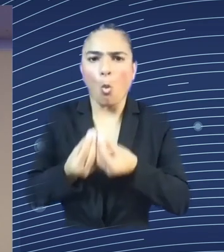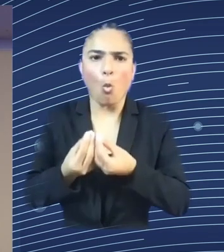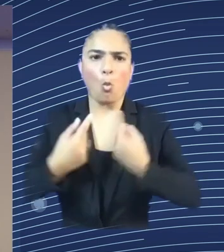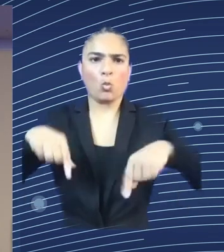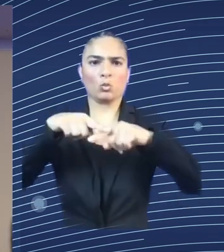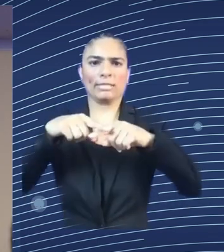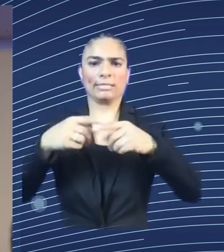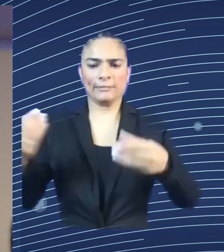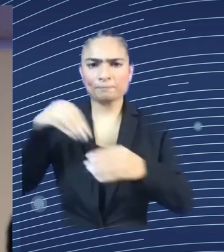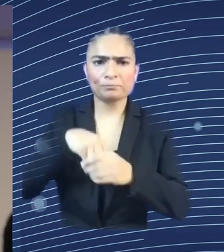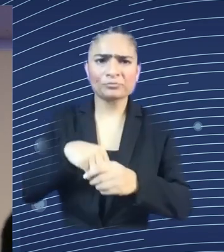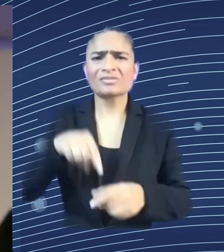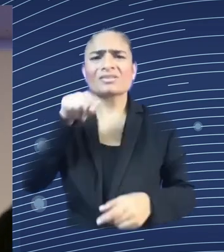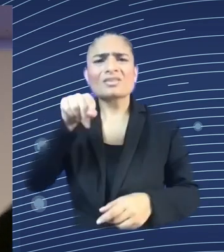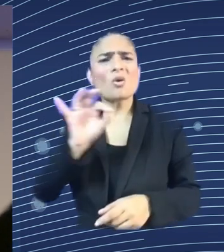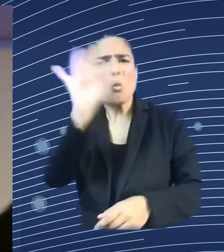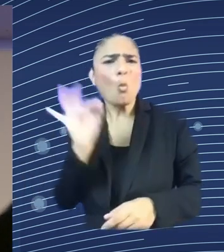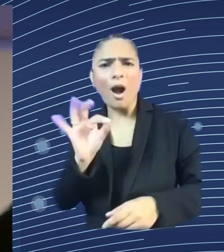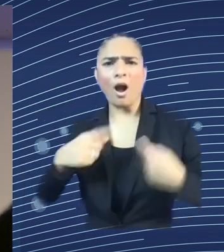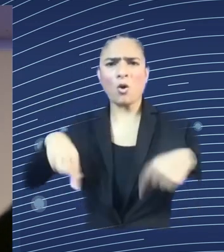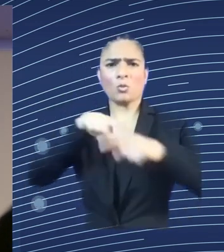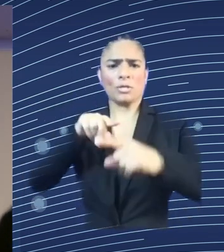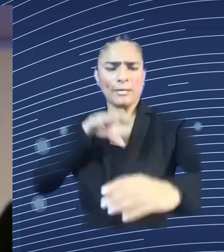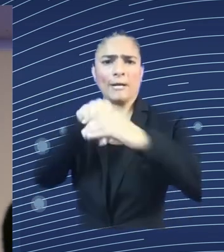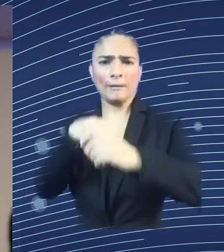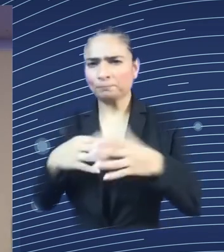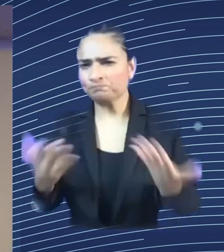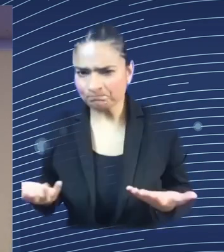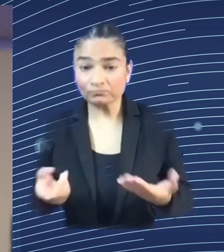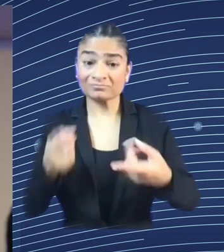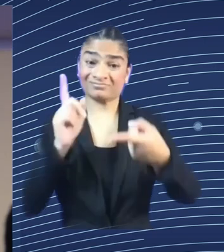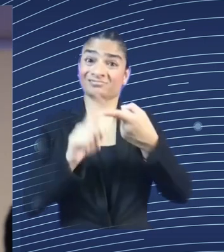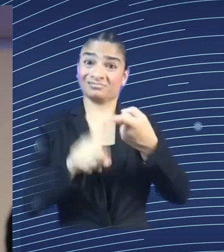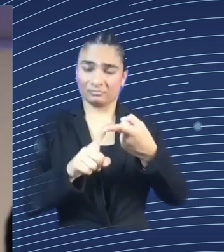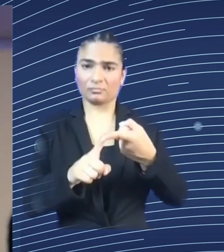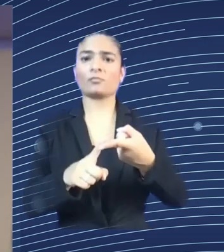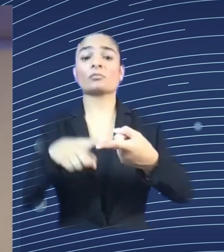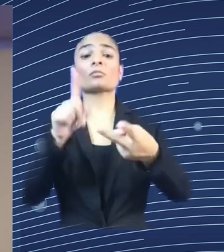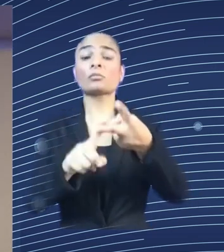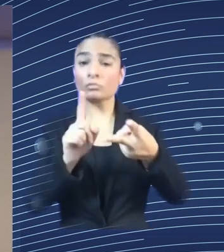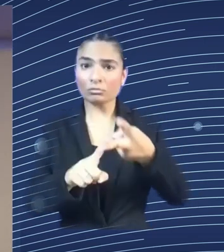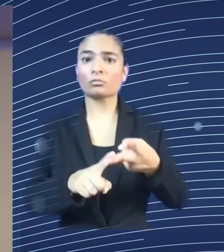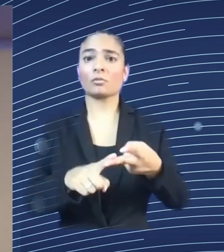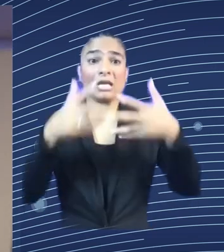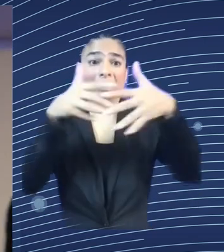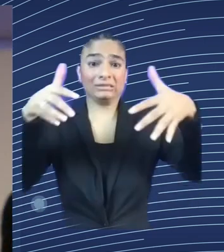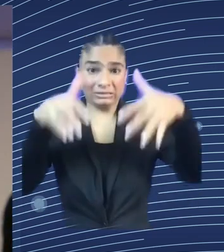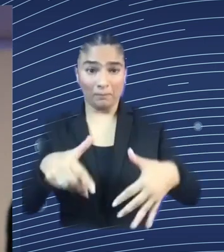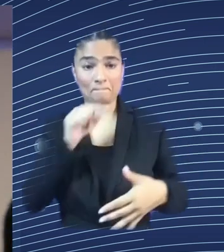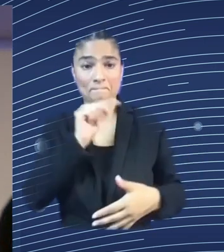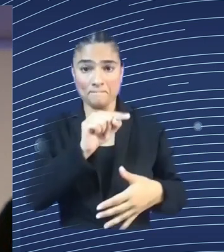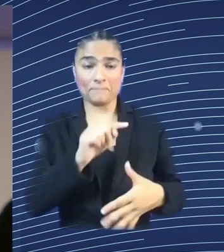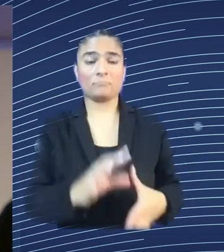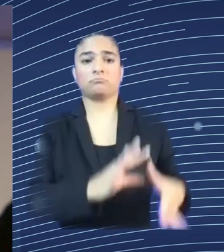a system is being used and this system, for example, in Spain, we have like the public administration